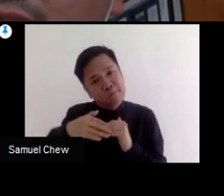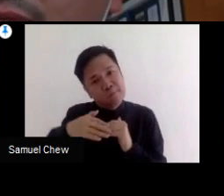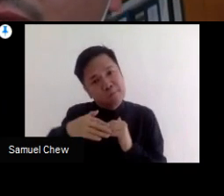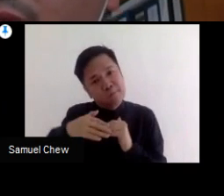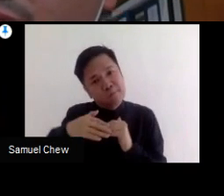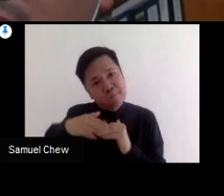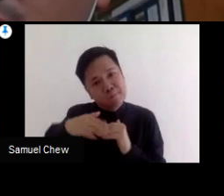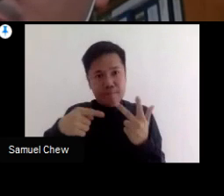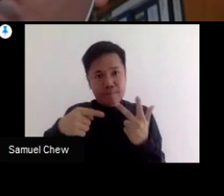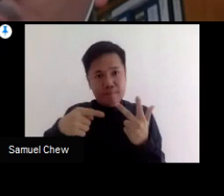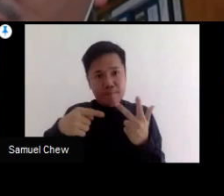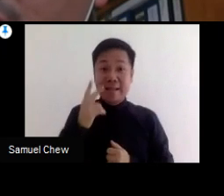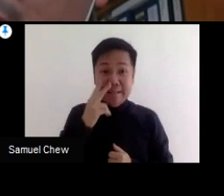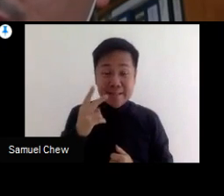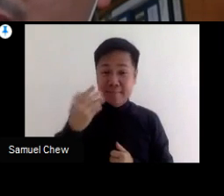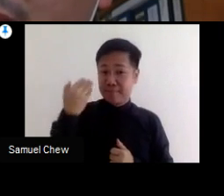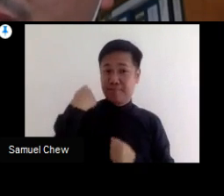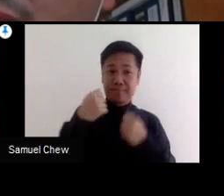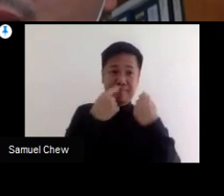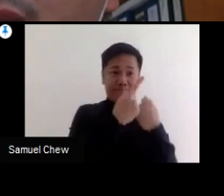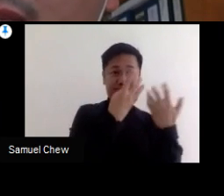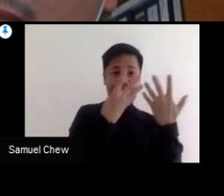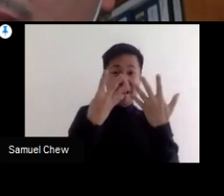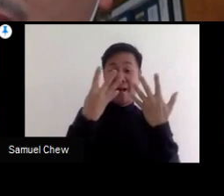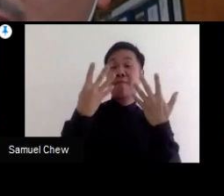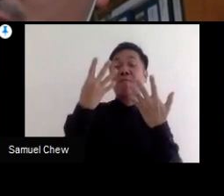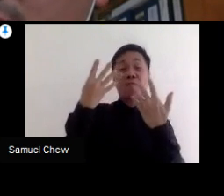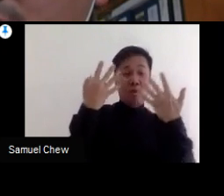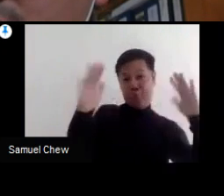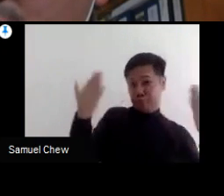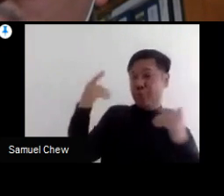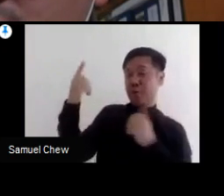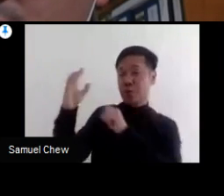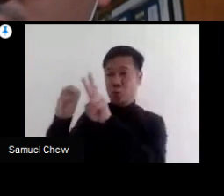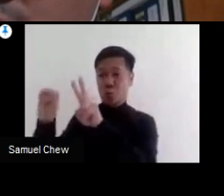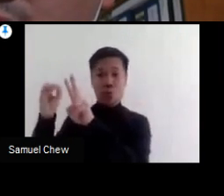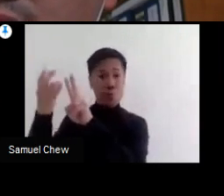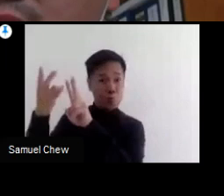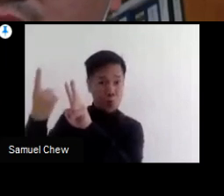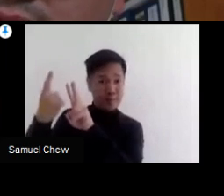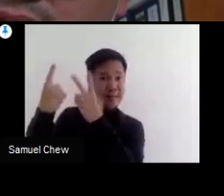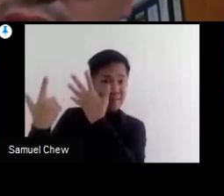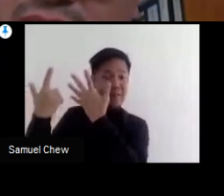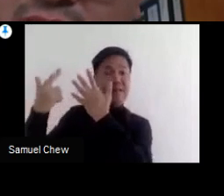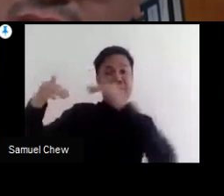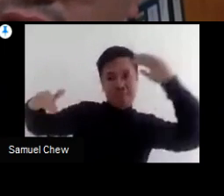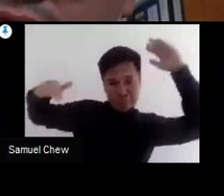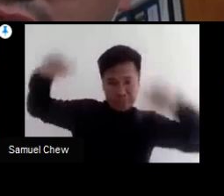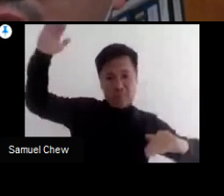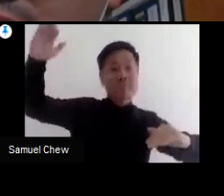in 1994 to 1.7 in 2017, and poverty rate has also reduced from 23%